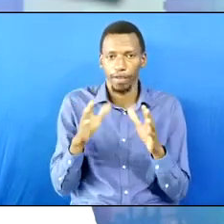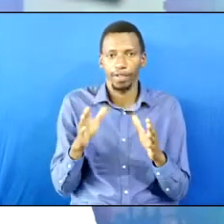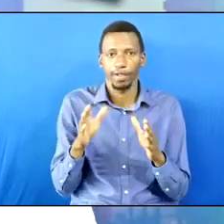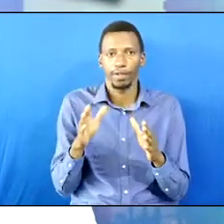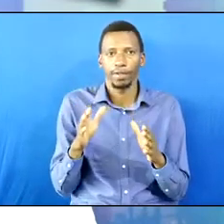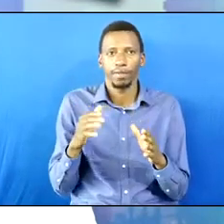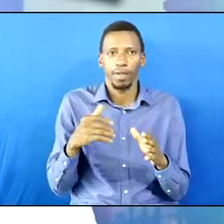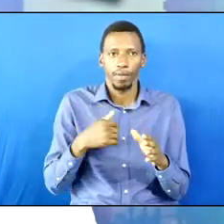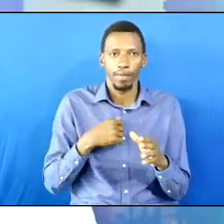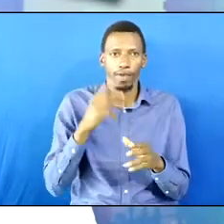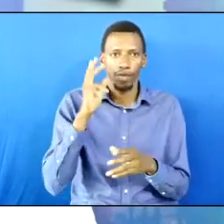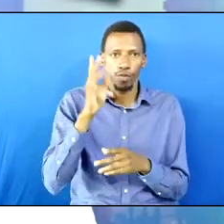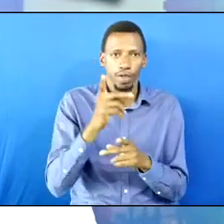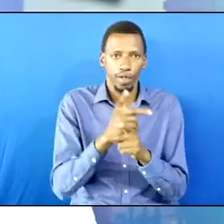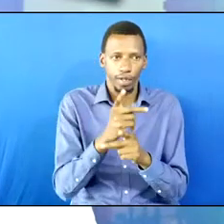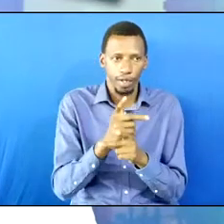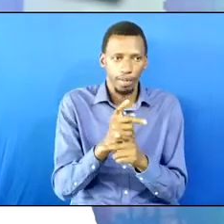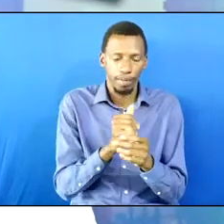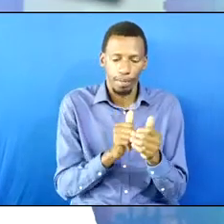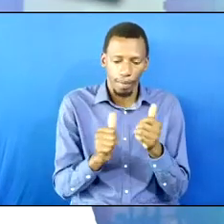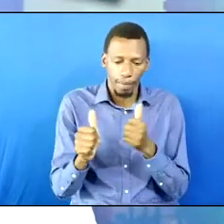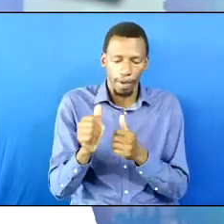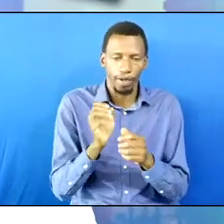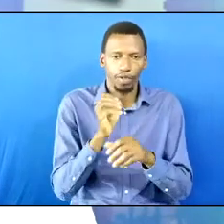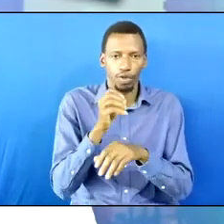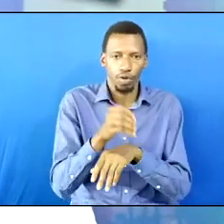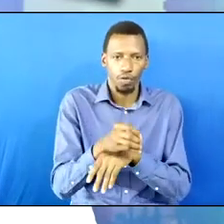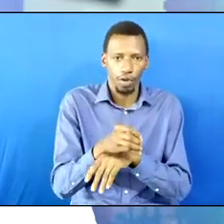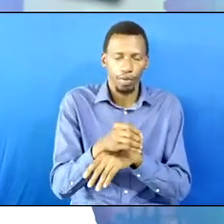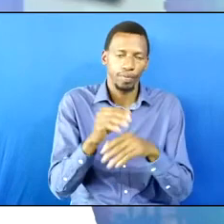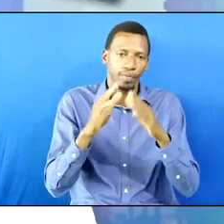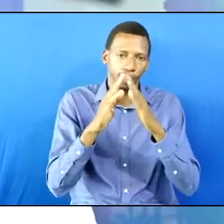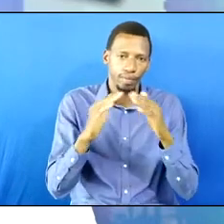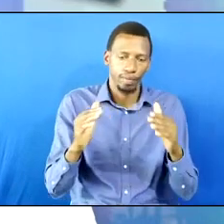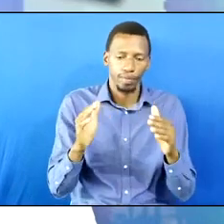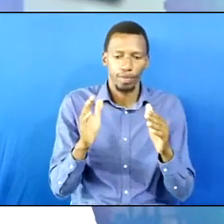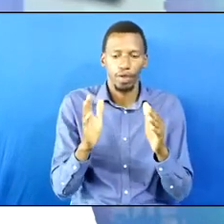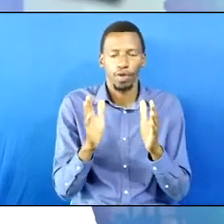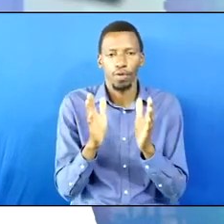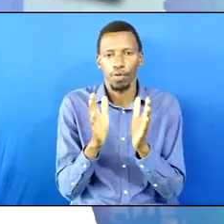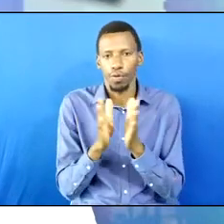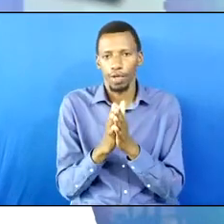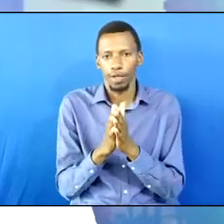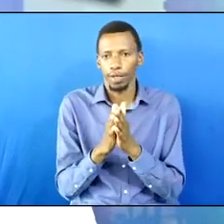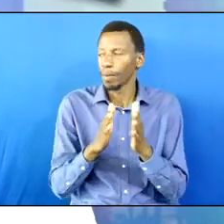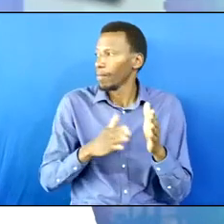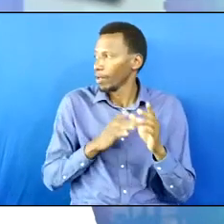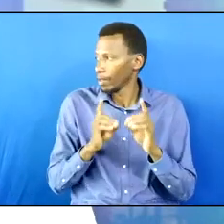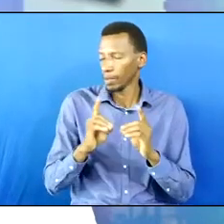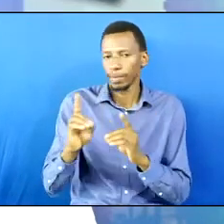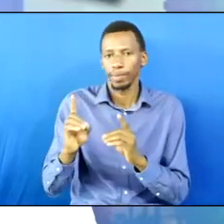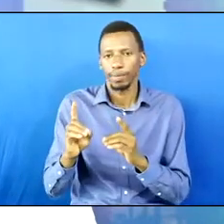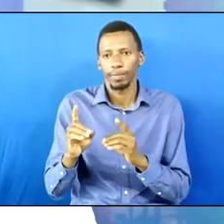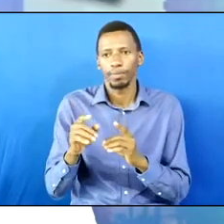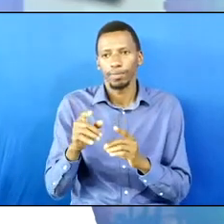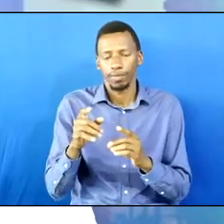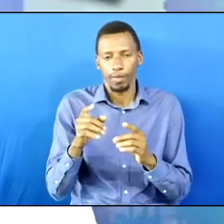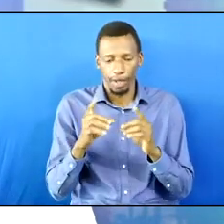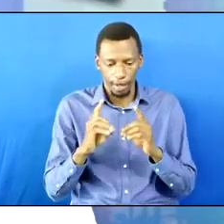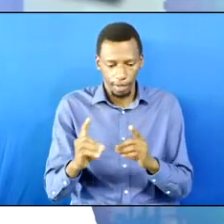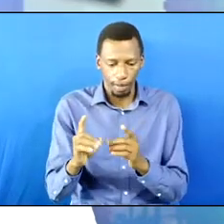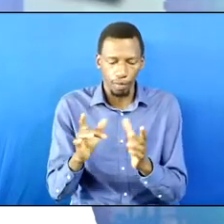hand. I will keep the Passover at the house with my disciples. And the disciples did as Jesus had appointed